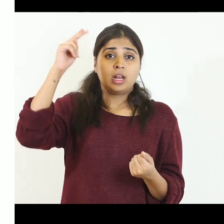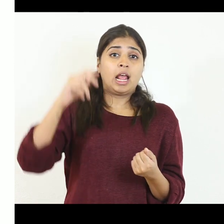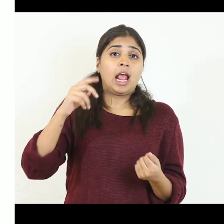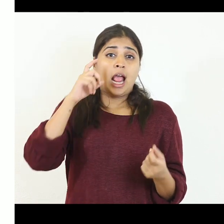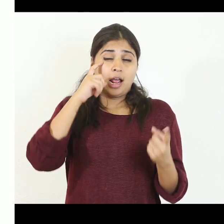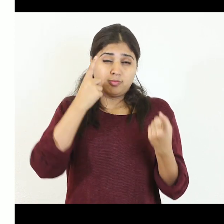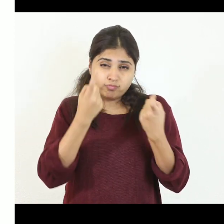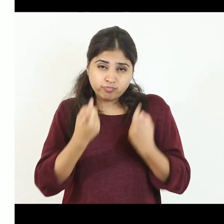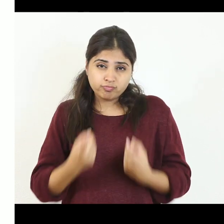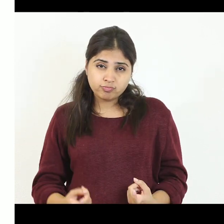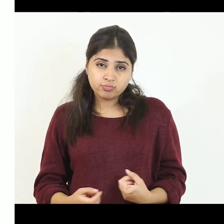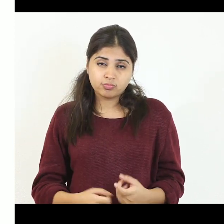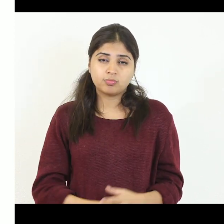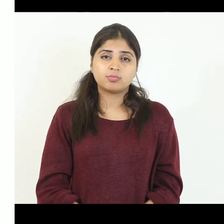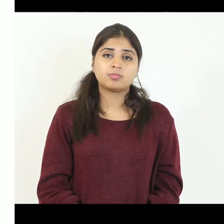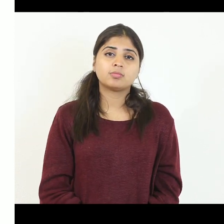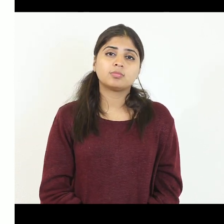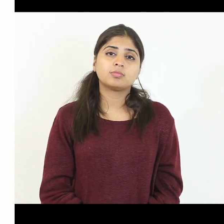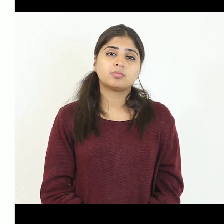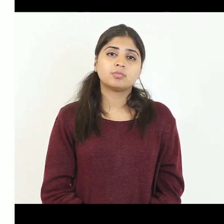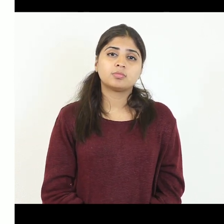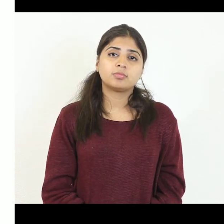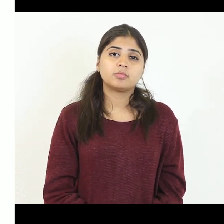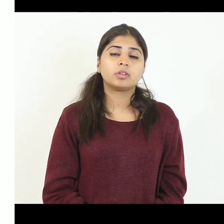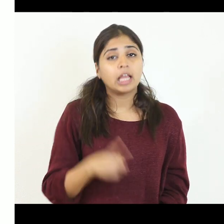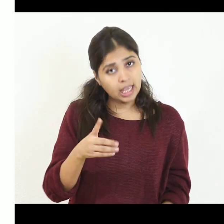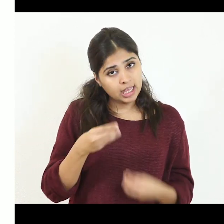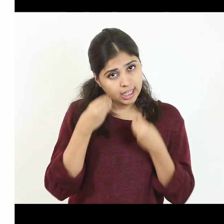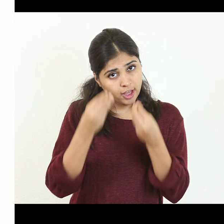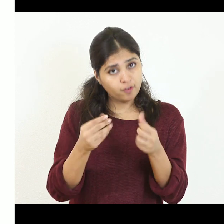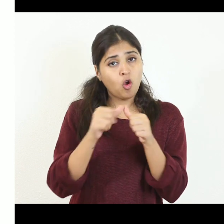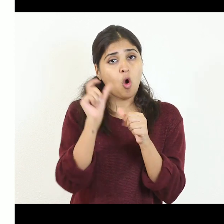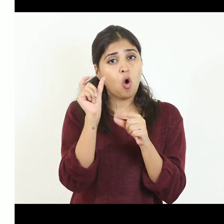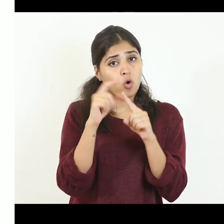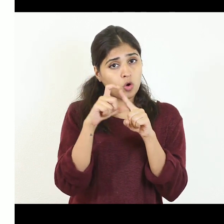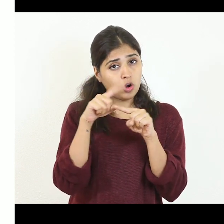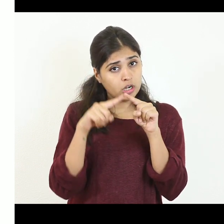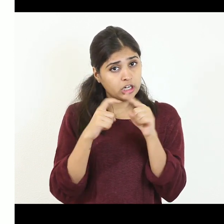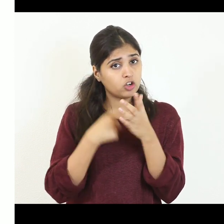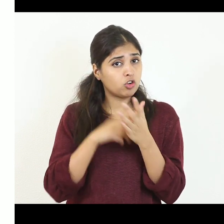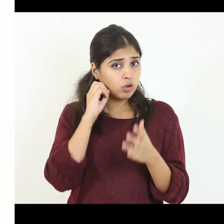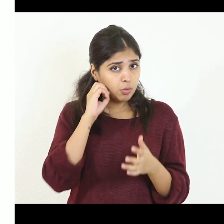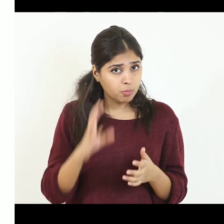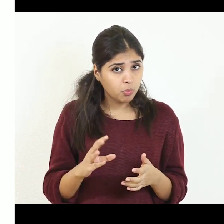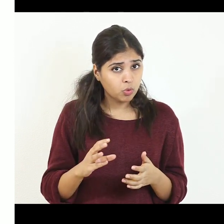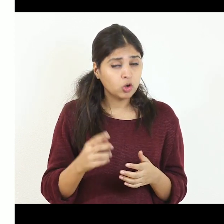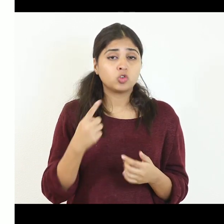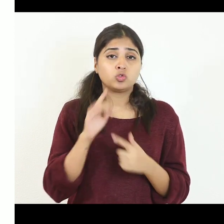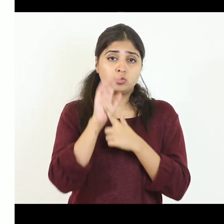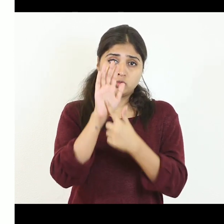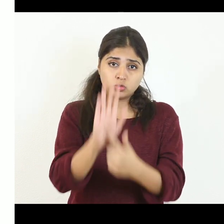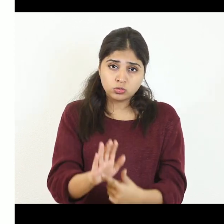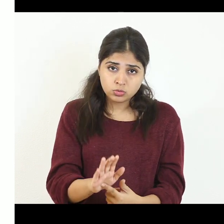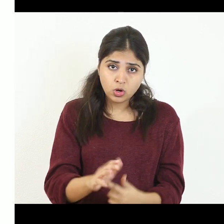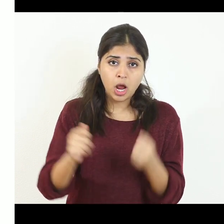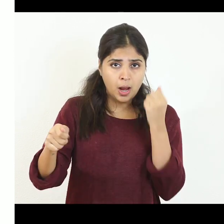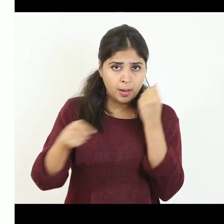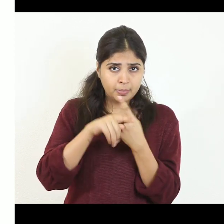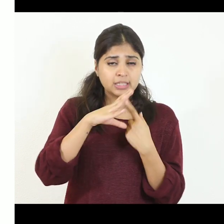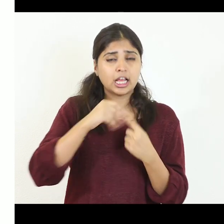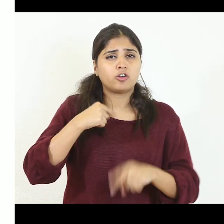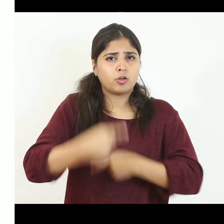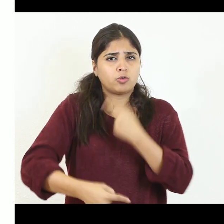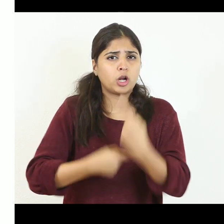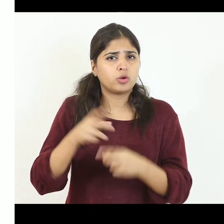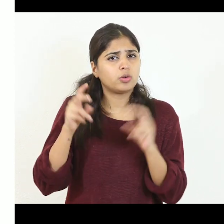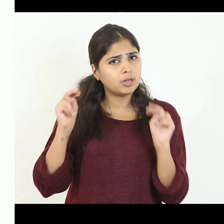It provides audit reports to demonstrate compliance with regulatory requirements. It helps in